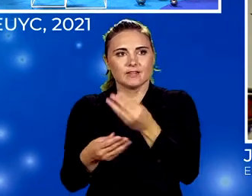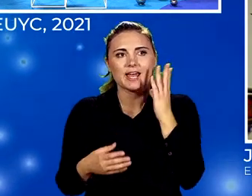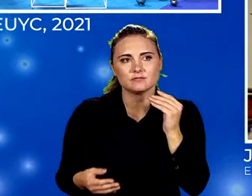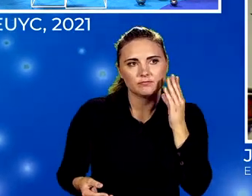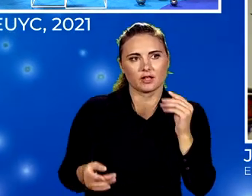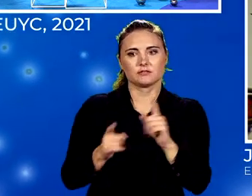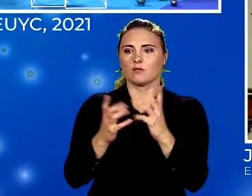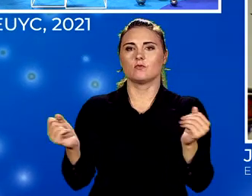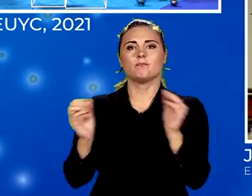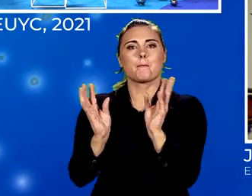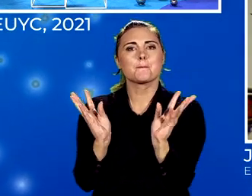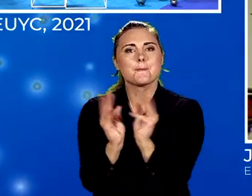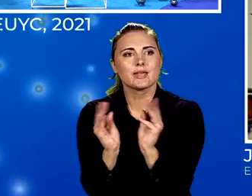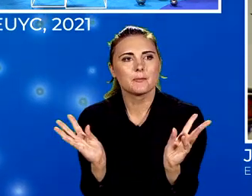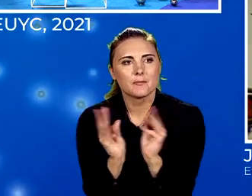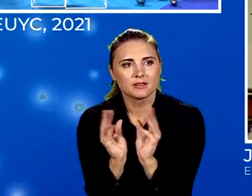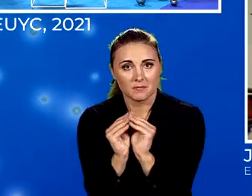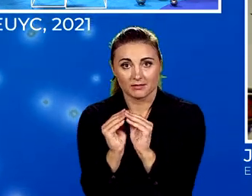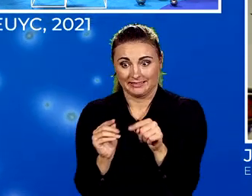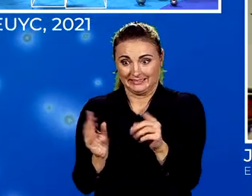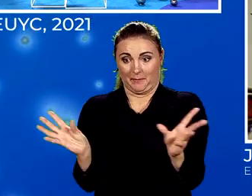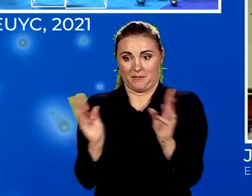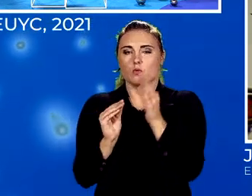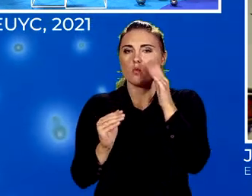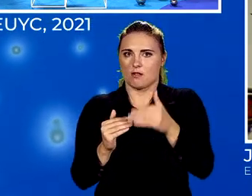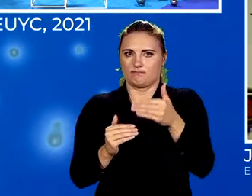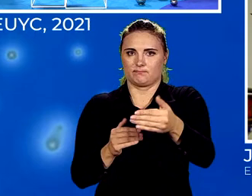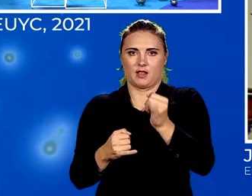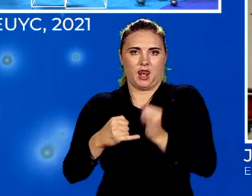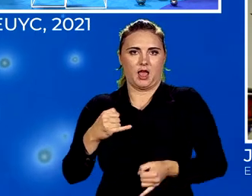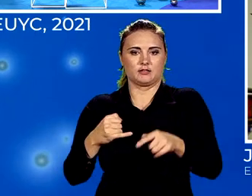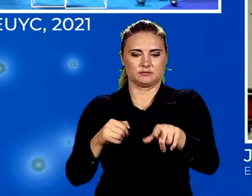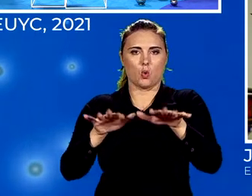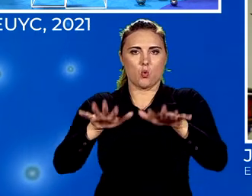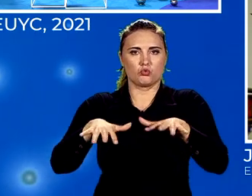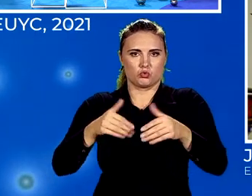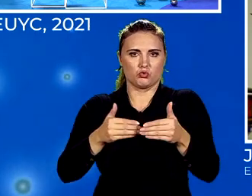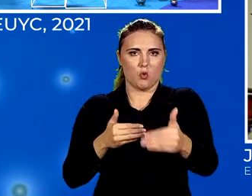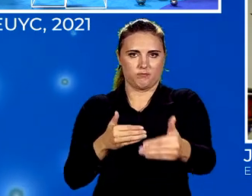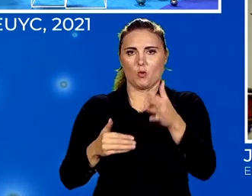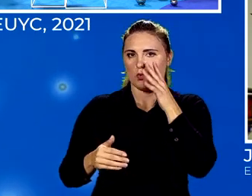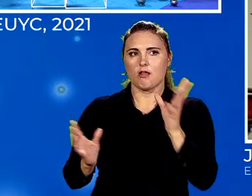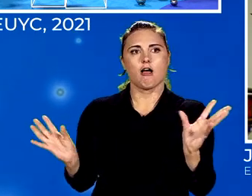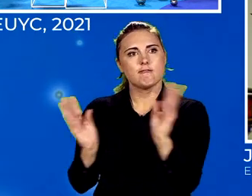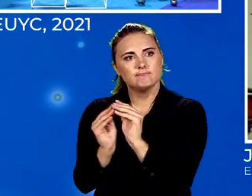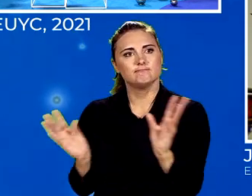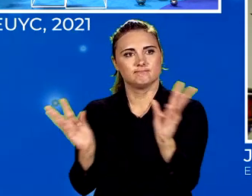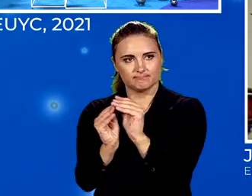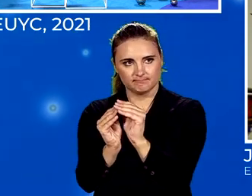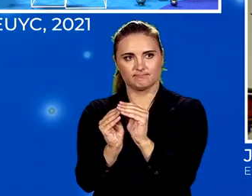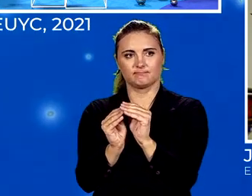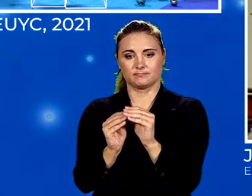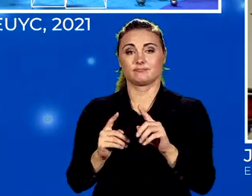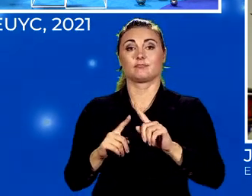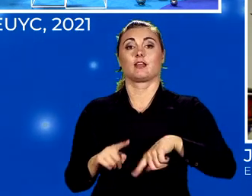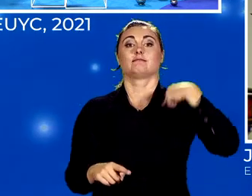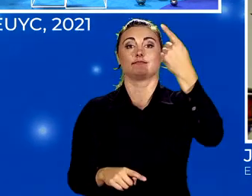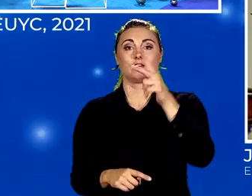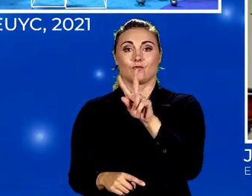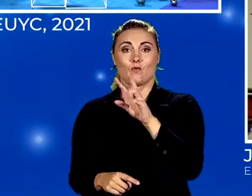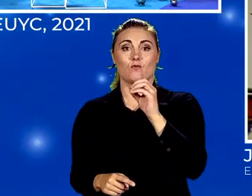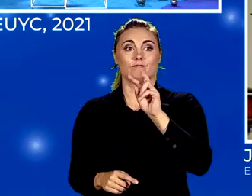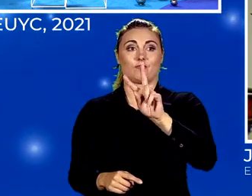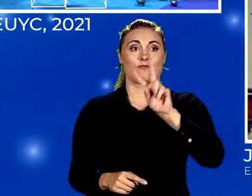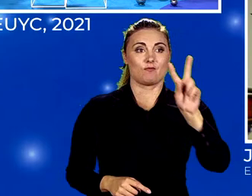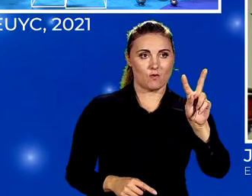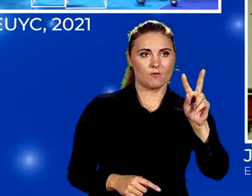October, and we expected this process to end in the second half of 2022, and we are very keen. This is an